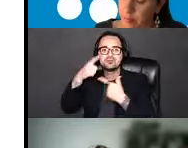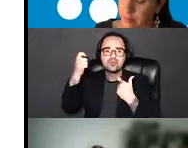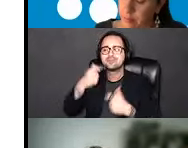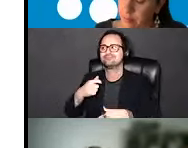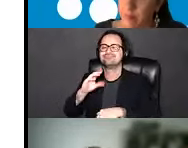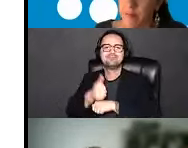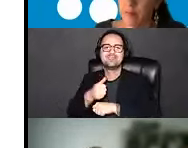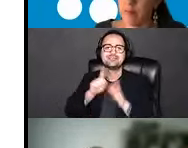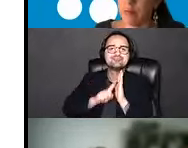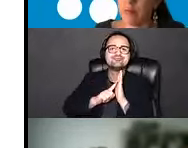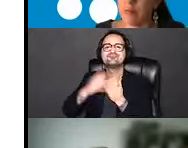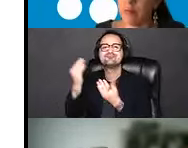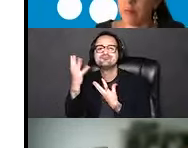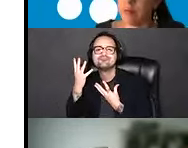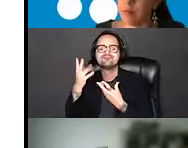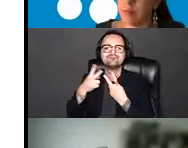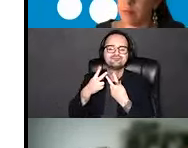development,